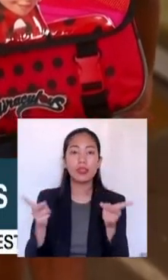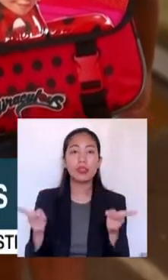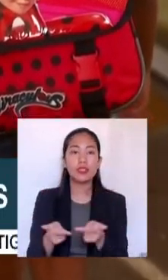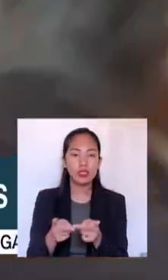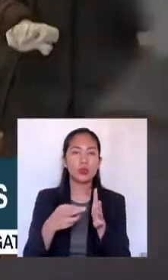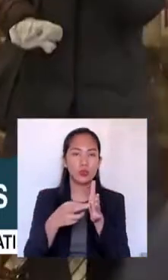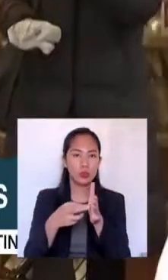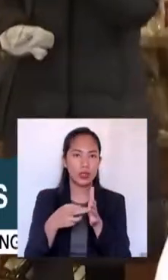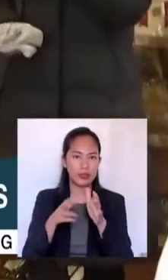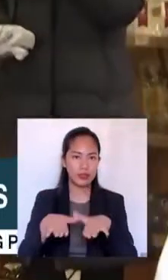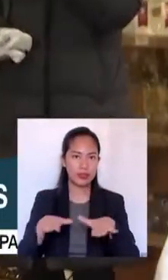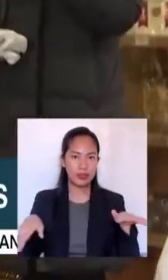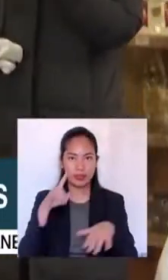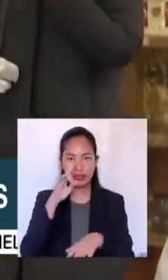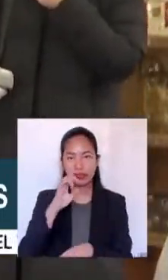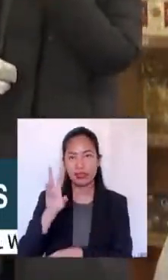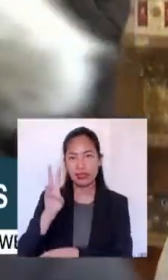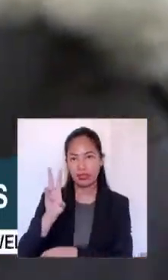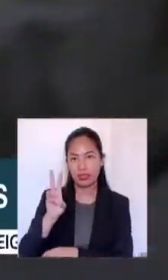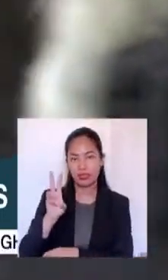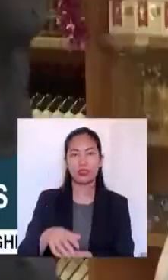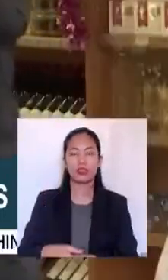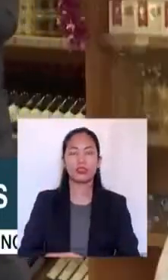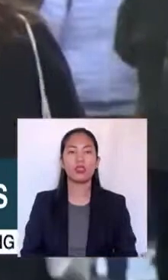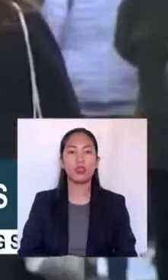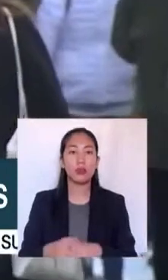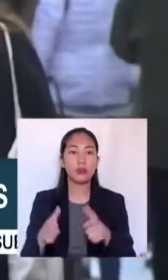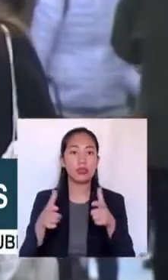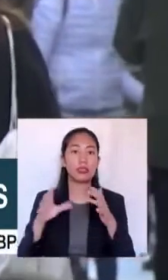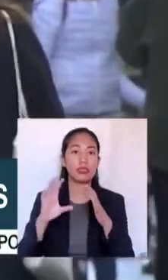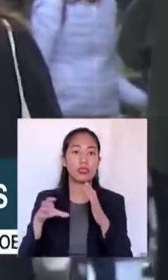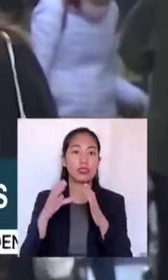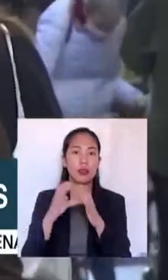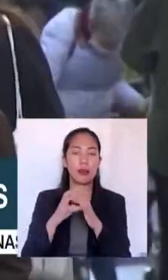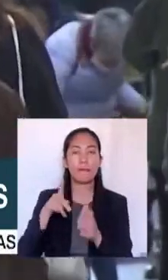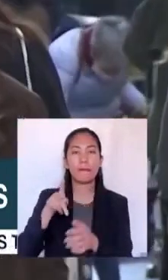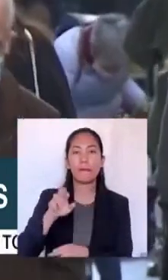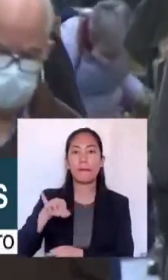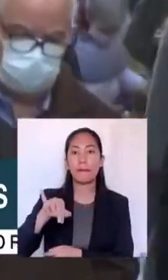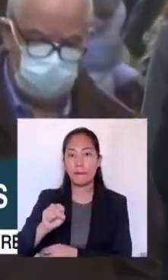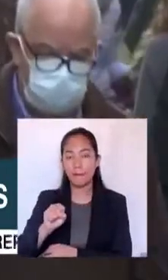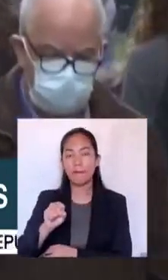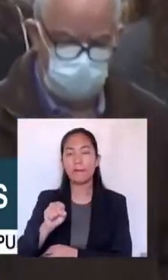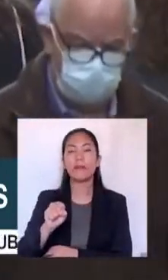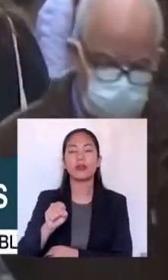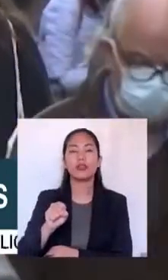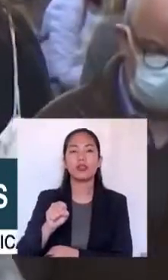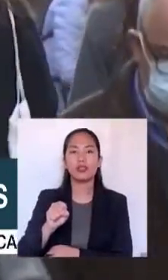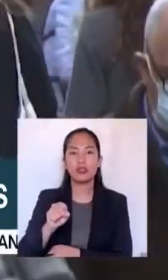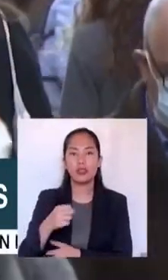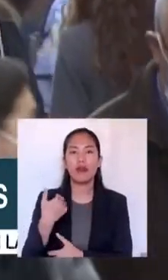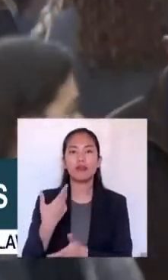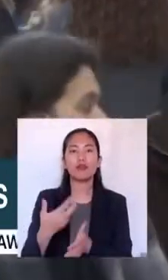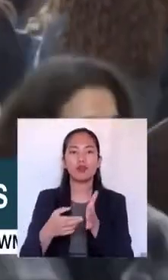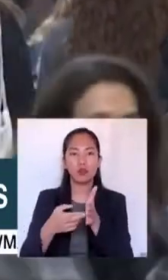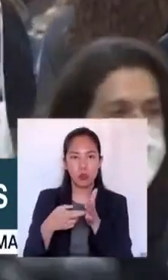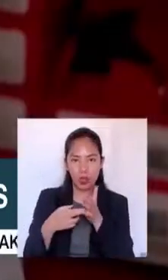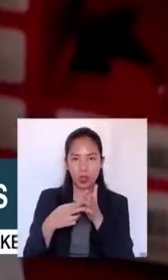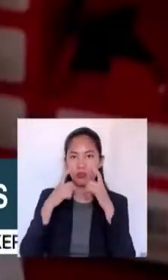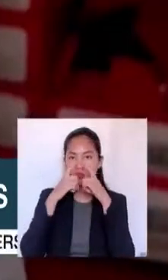young as six. And some big cities, including Paris and Lyon, have reimposed the wearing of masks in the street for